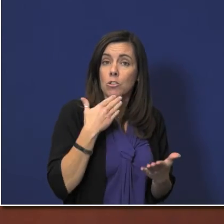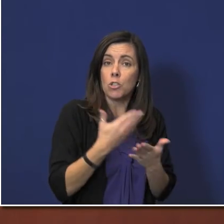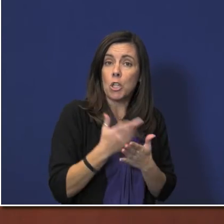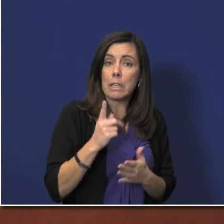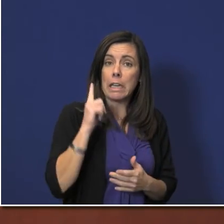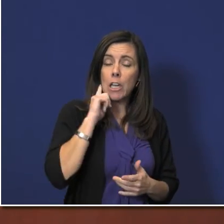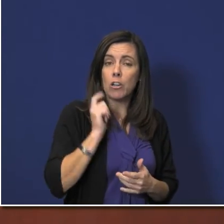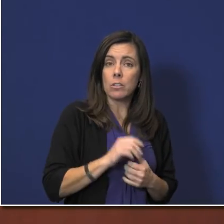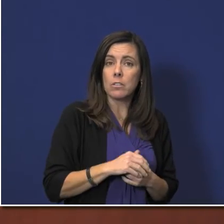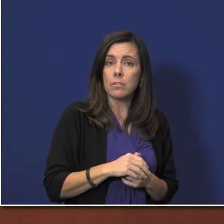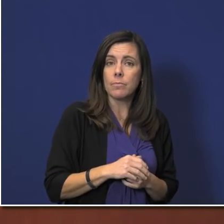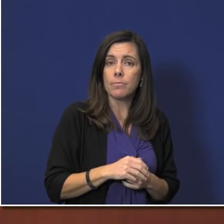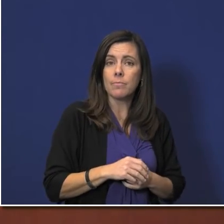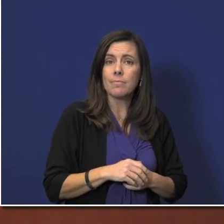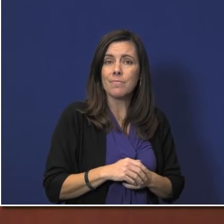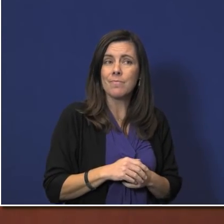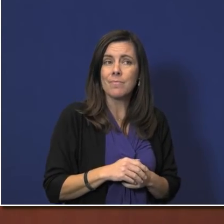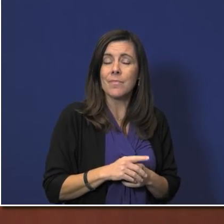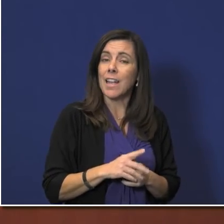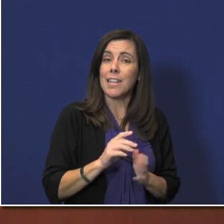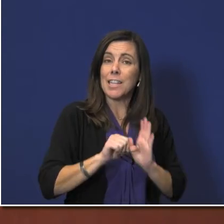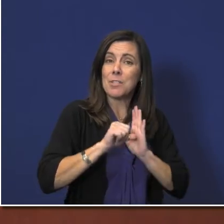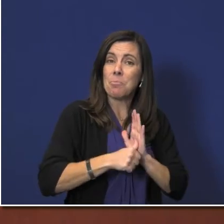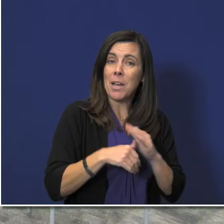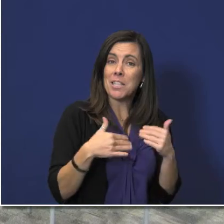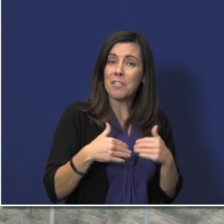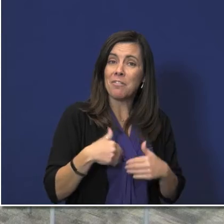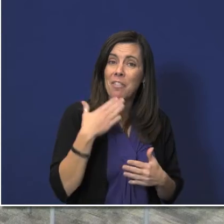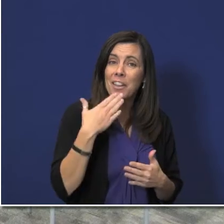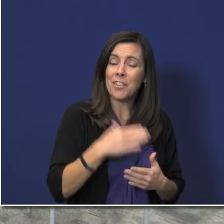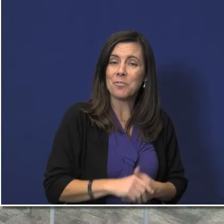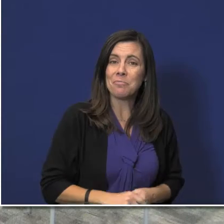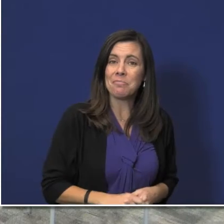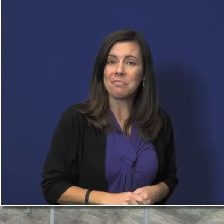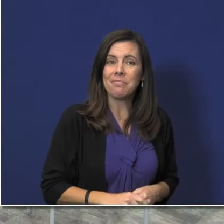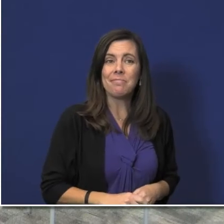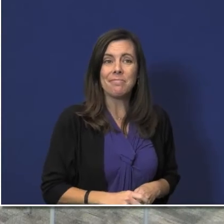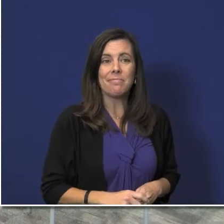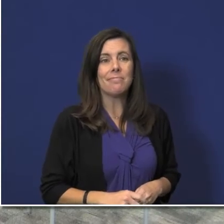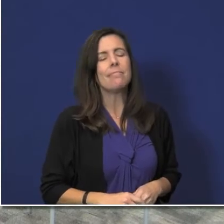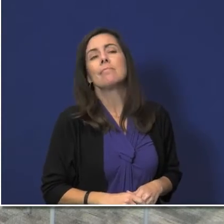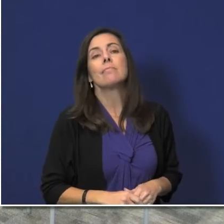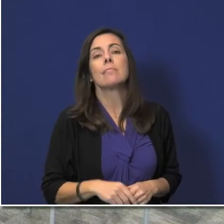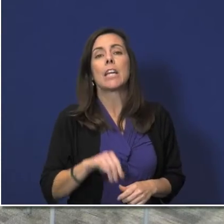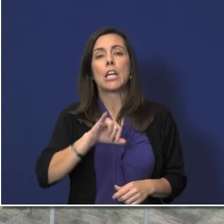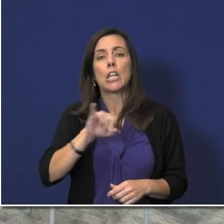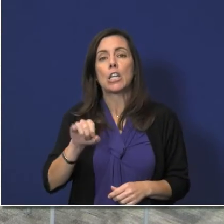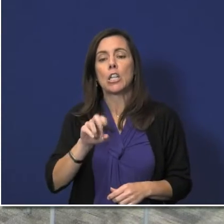are very impressive tonight. Thank you. Ms. Heineman.